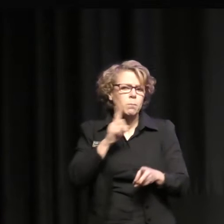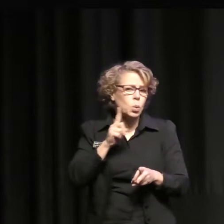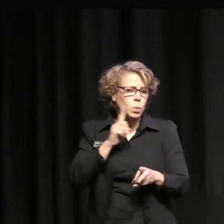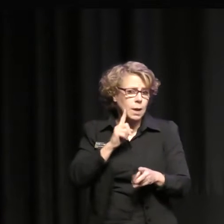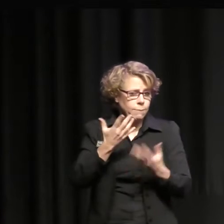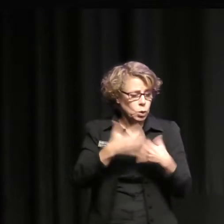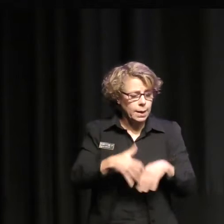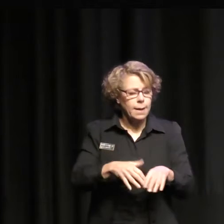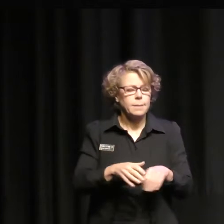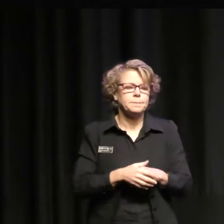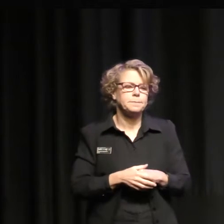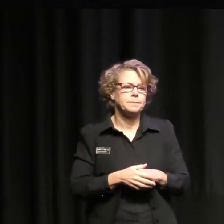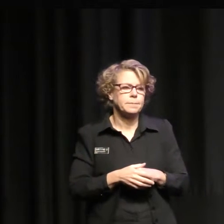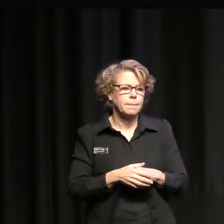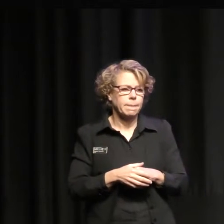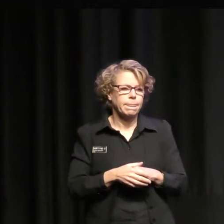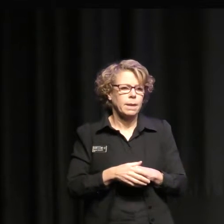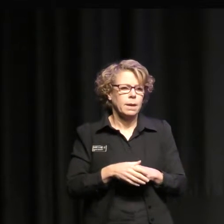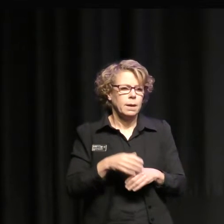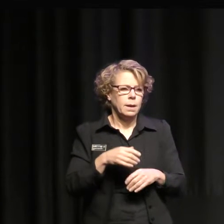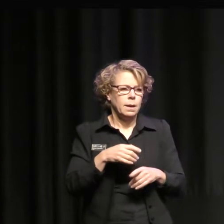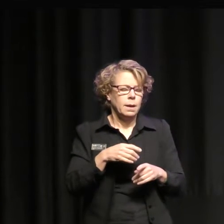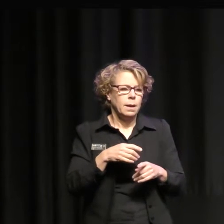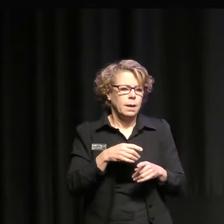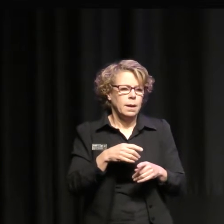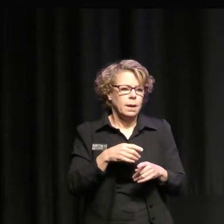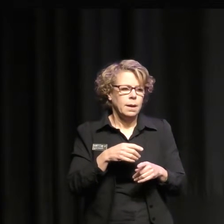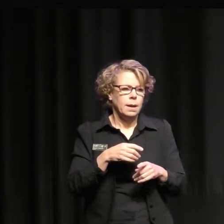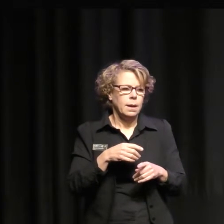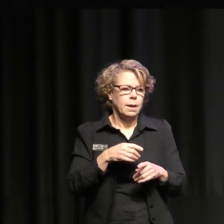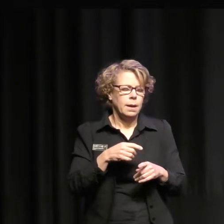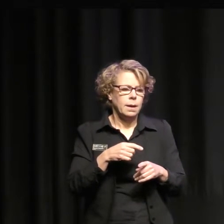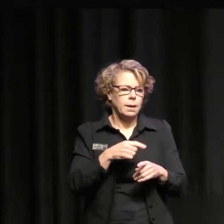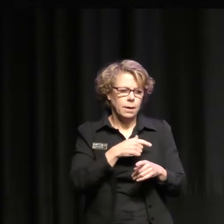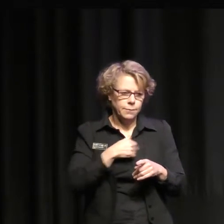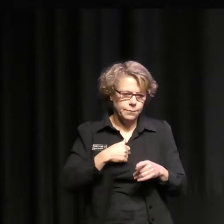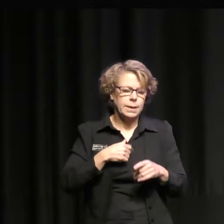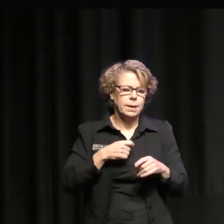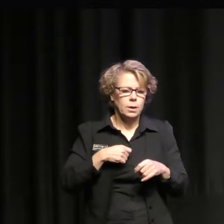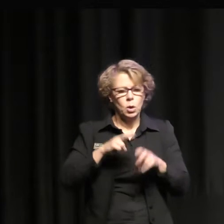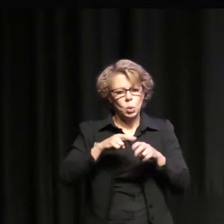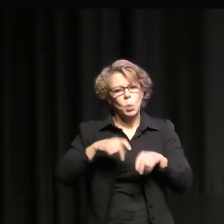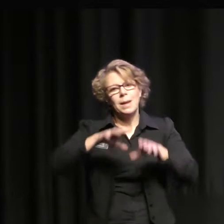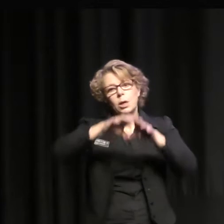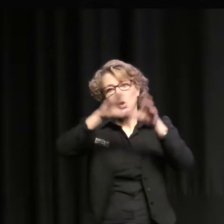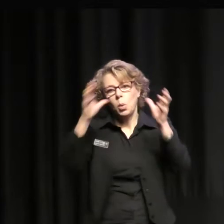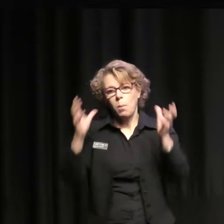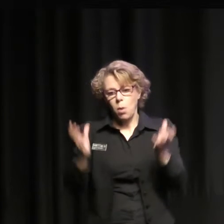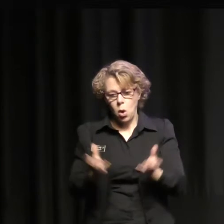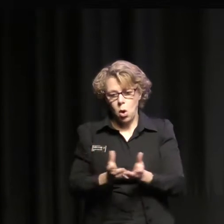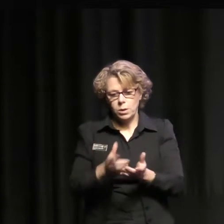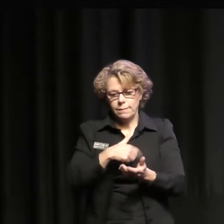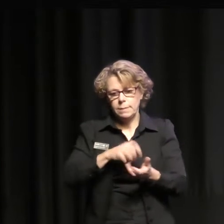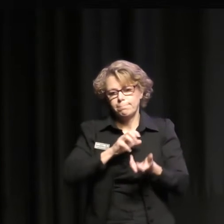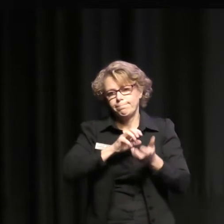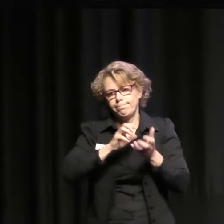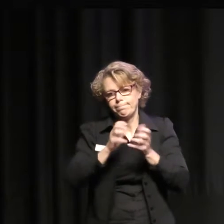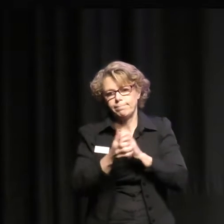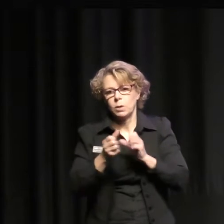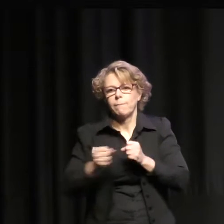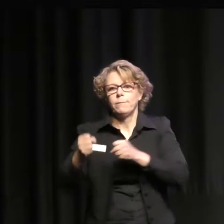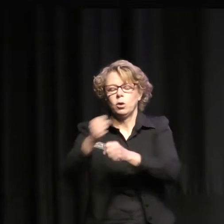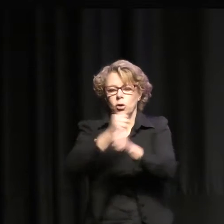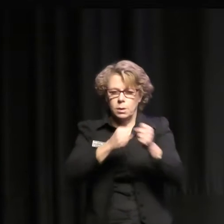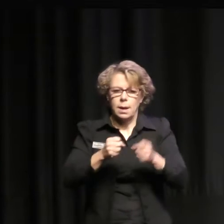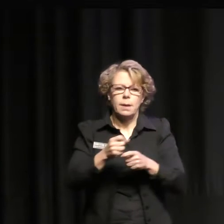Now, my narrative is that we're undergoing a global transformation. It's been